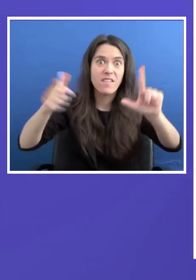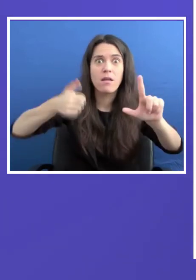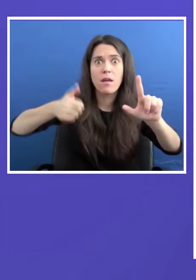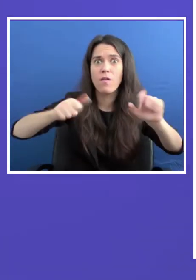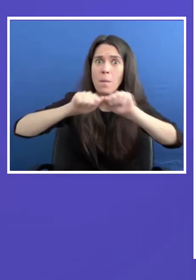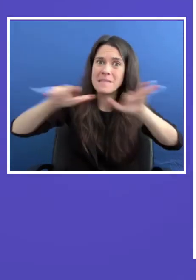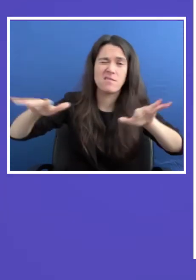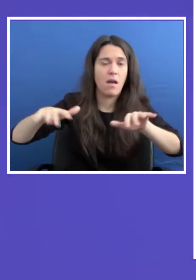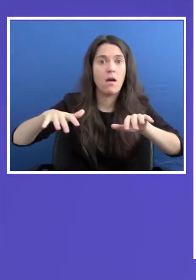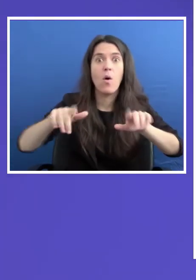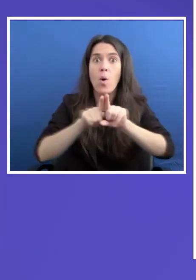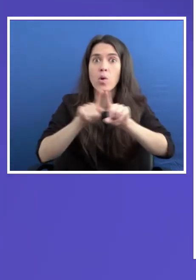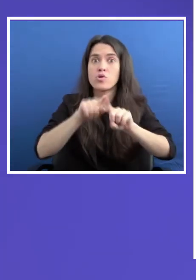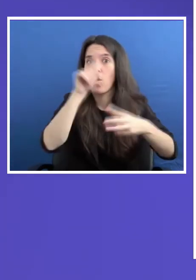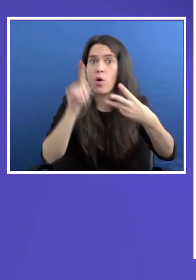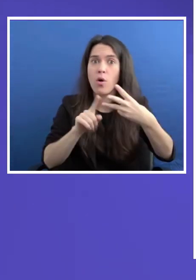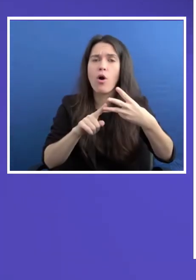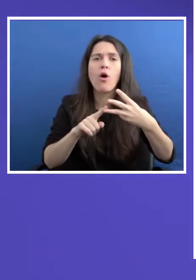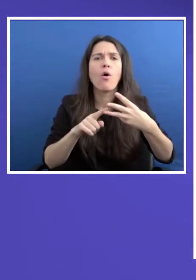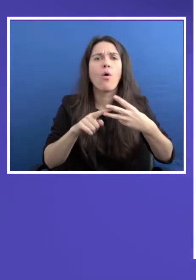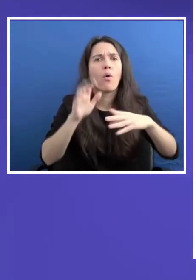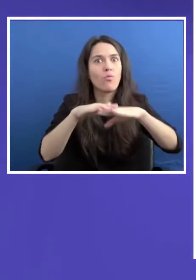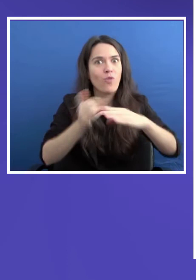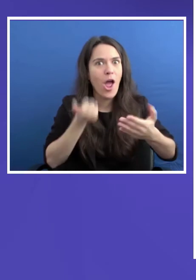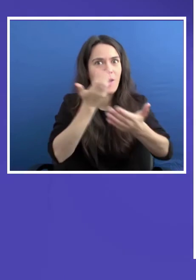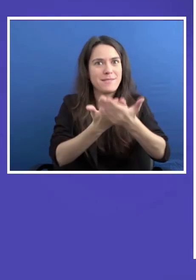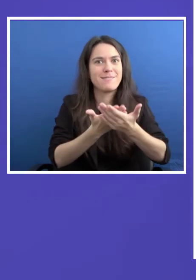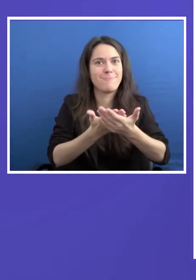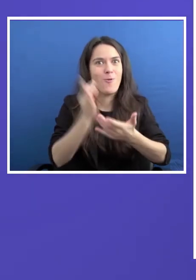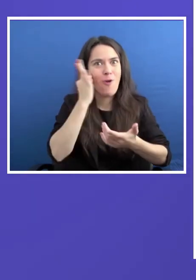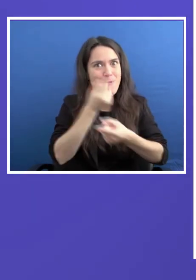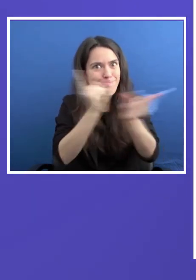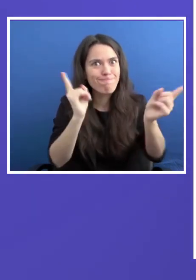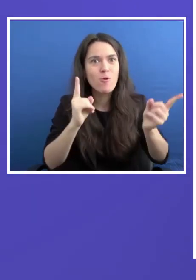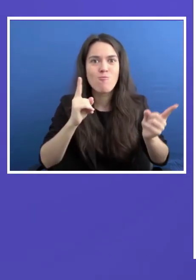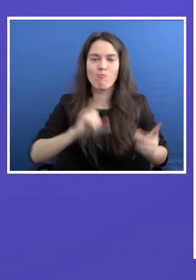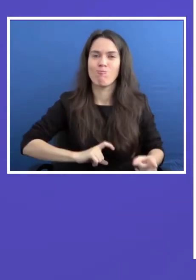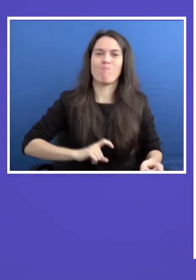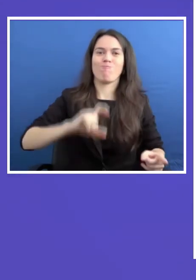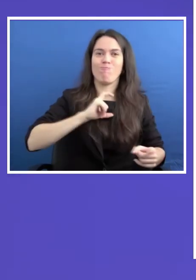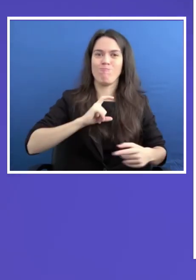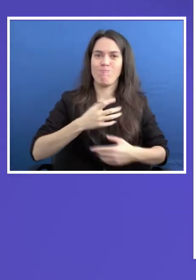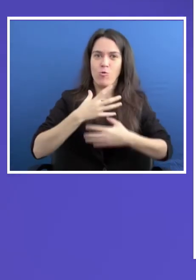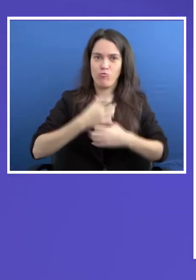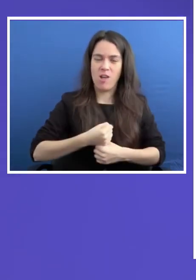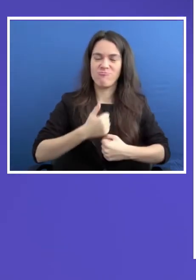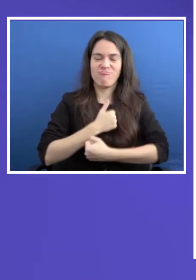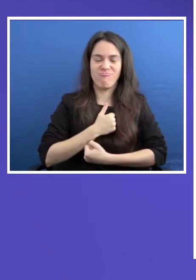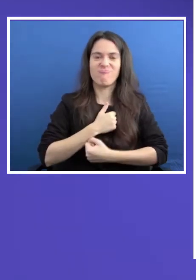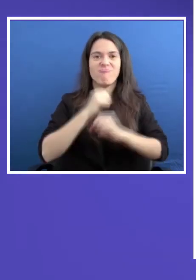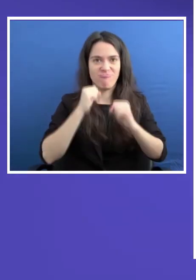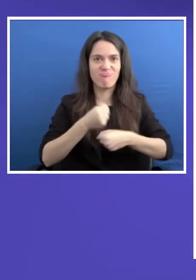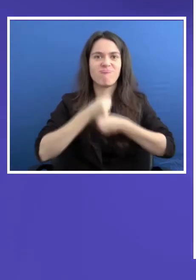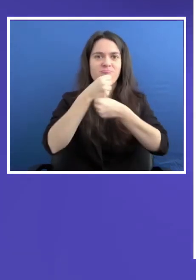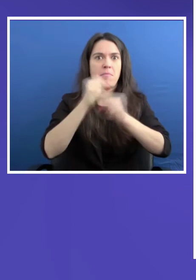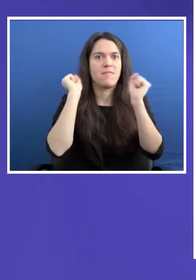themselves: they must be confident and have trust in themselves as to playing an influential and